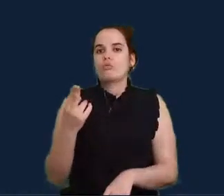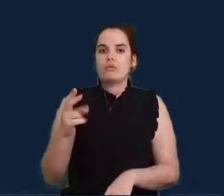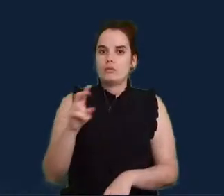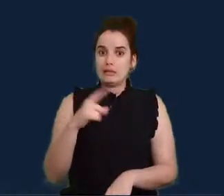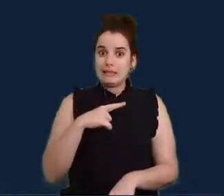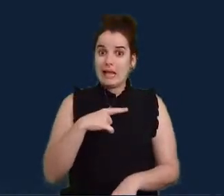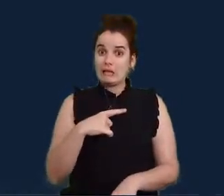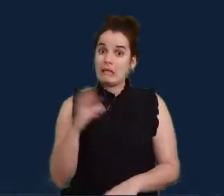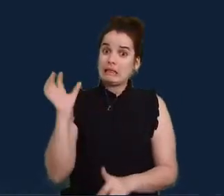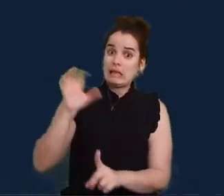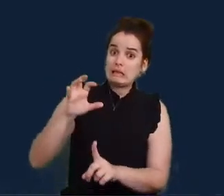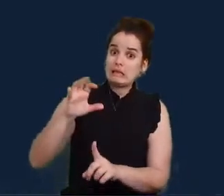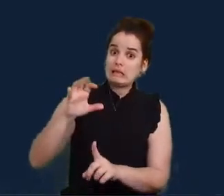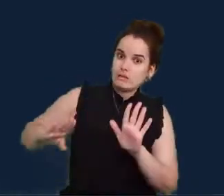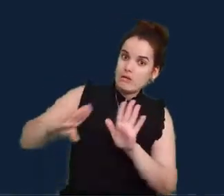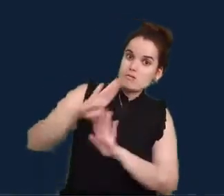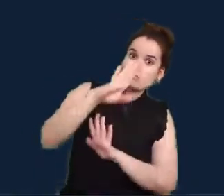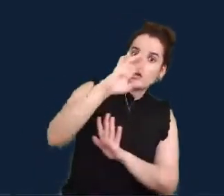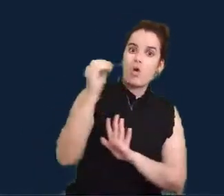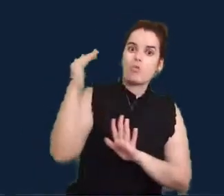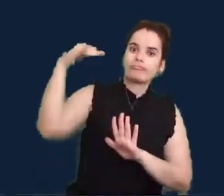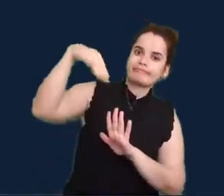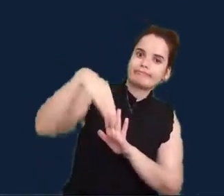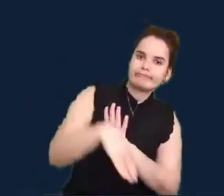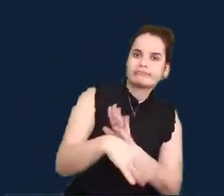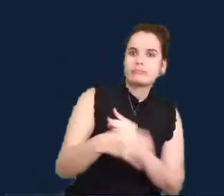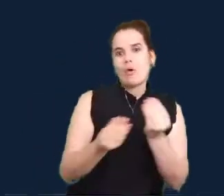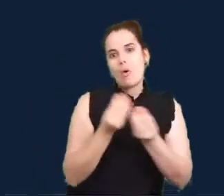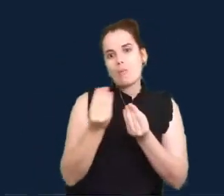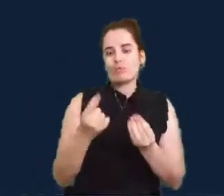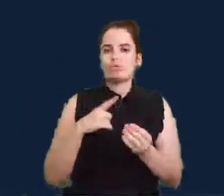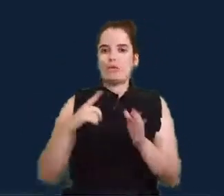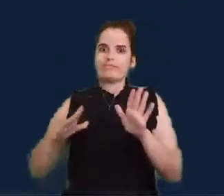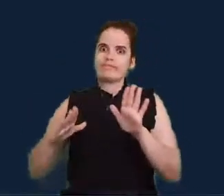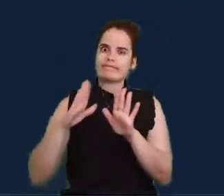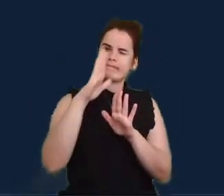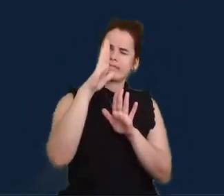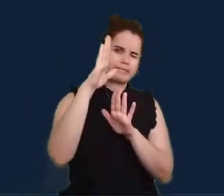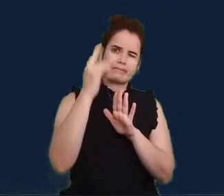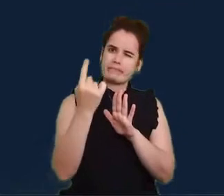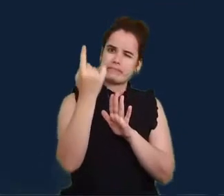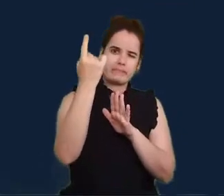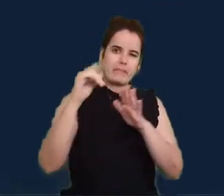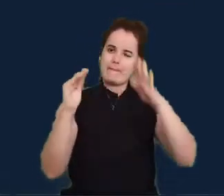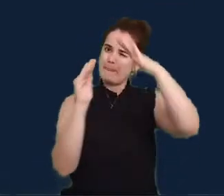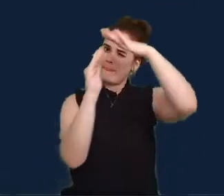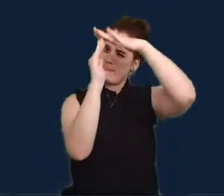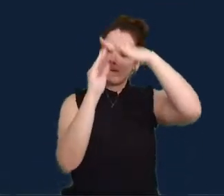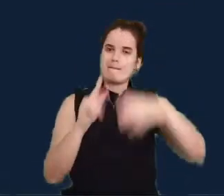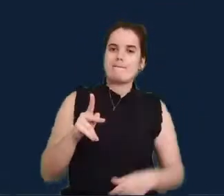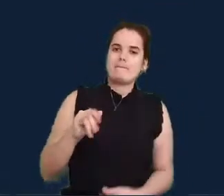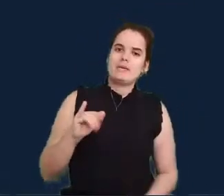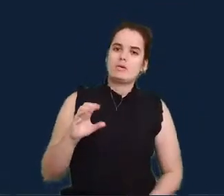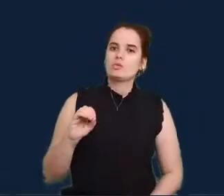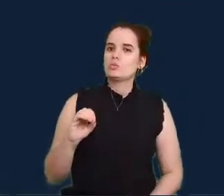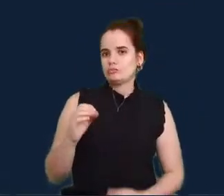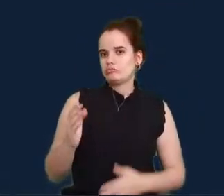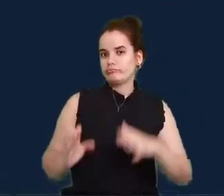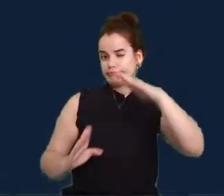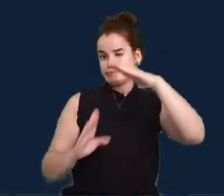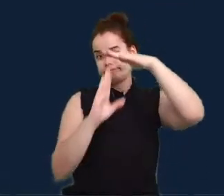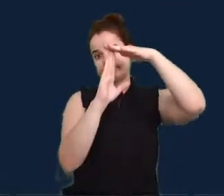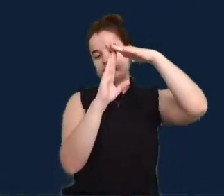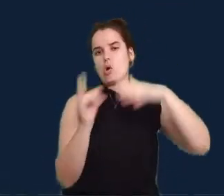spike in the last 7 days. So whatever that insight is, so like giving people what the chart is and then the